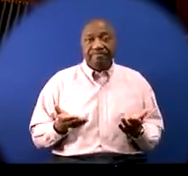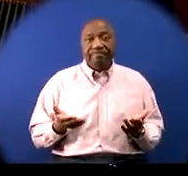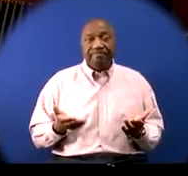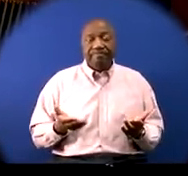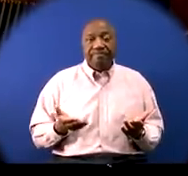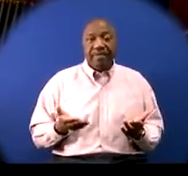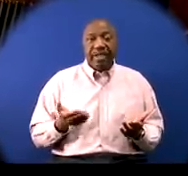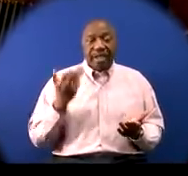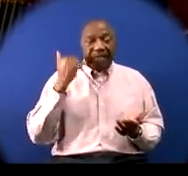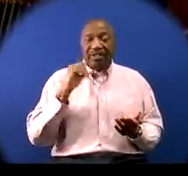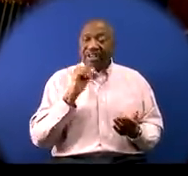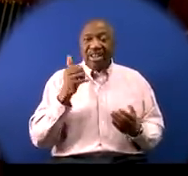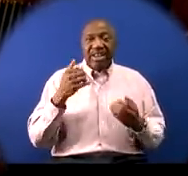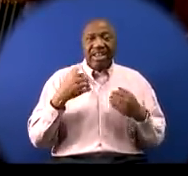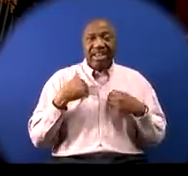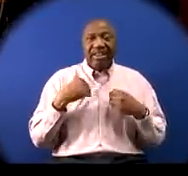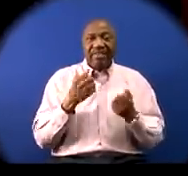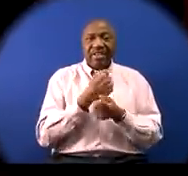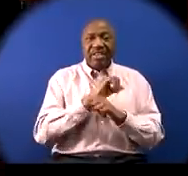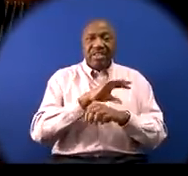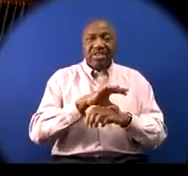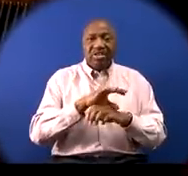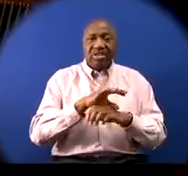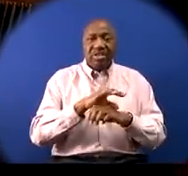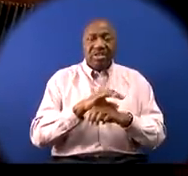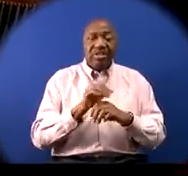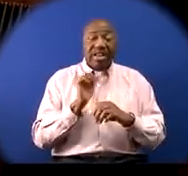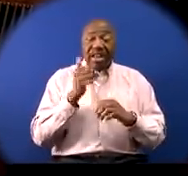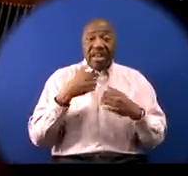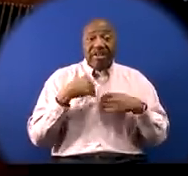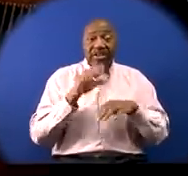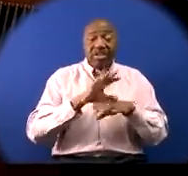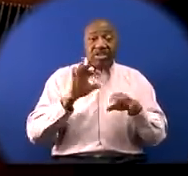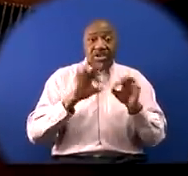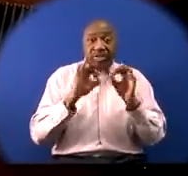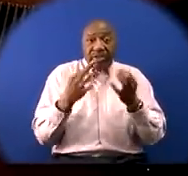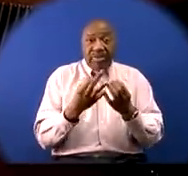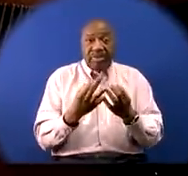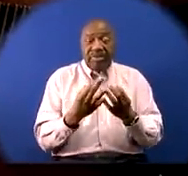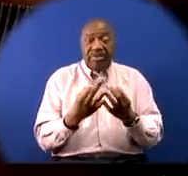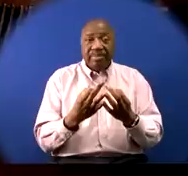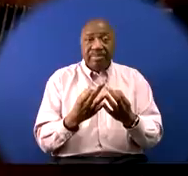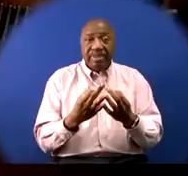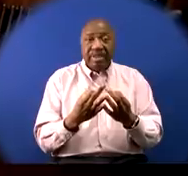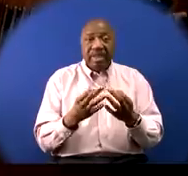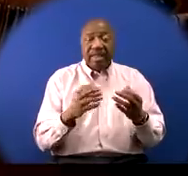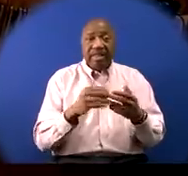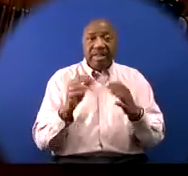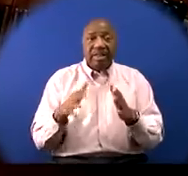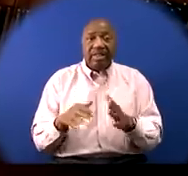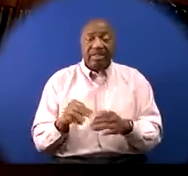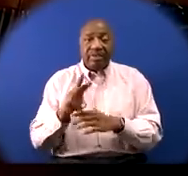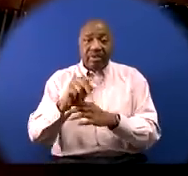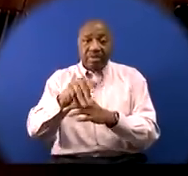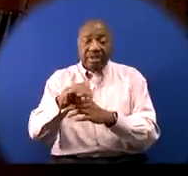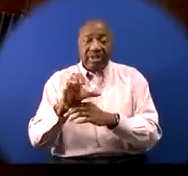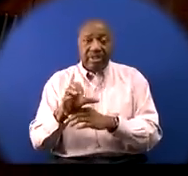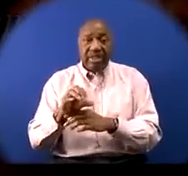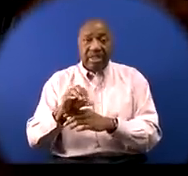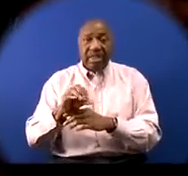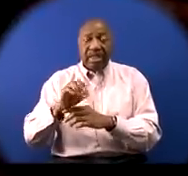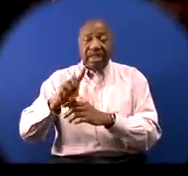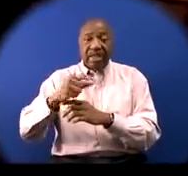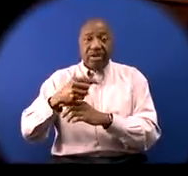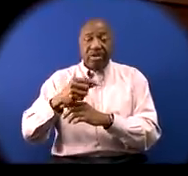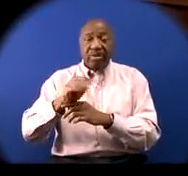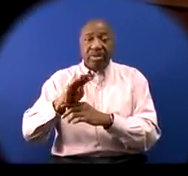If you're unsaved, you are welcome here. But if you're unchurched, there are leaders from Louisville Avenue Church, leaders from the Lily